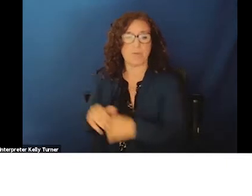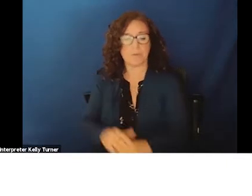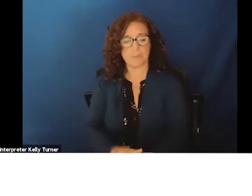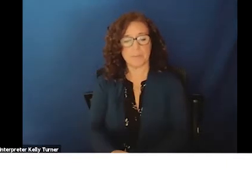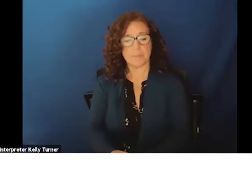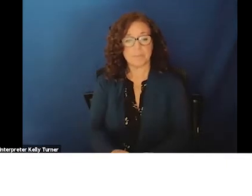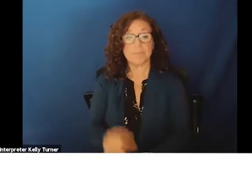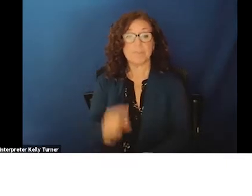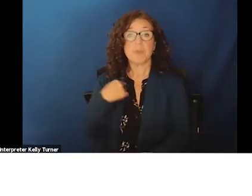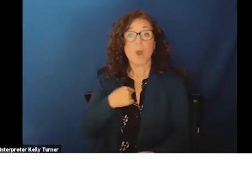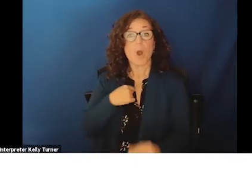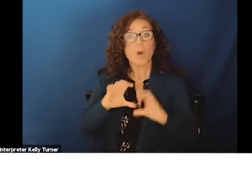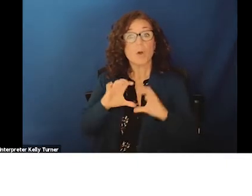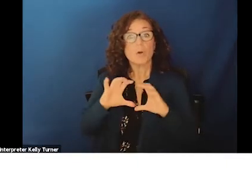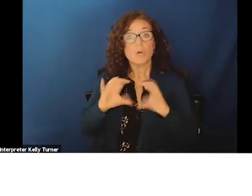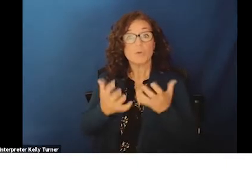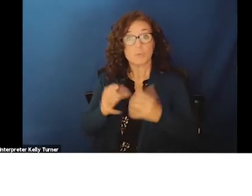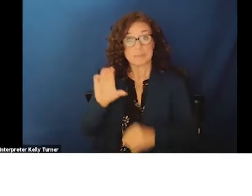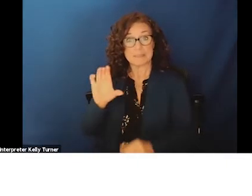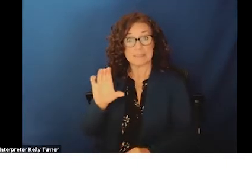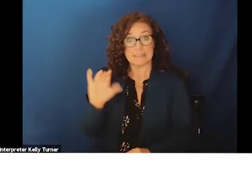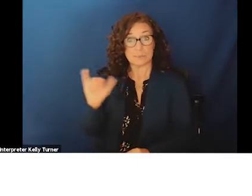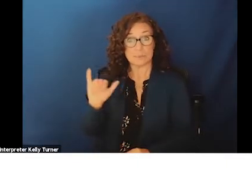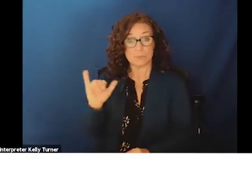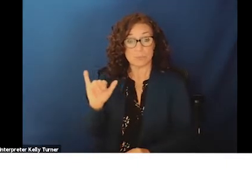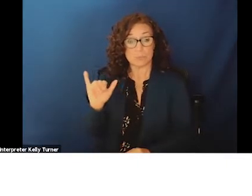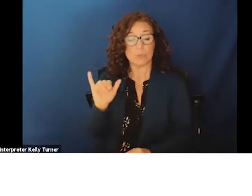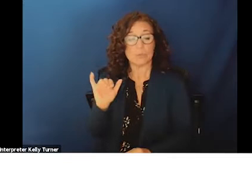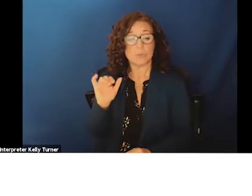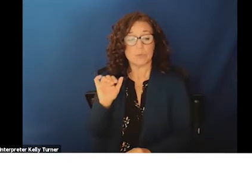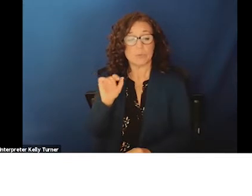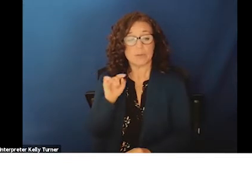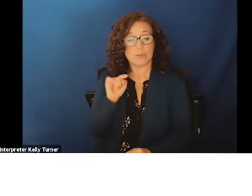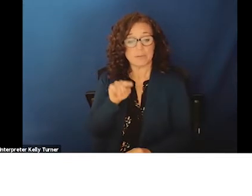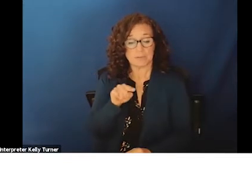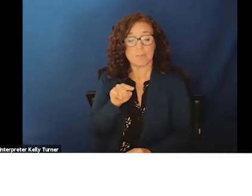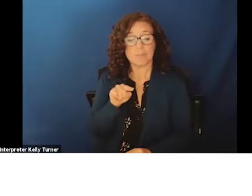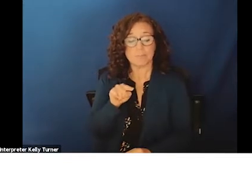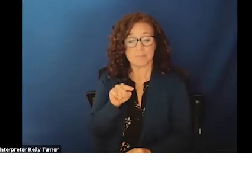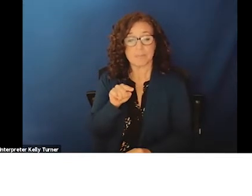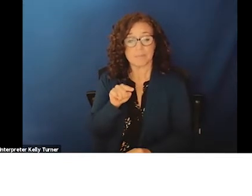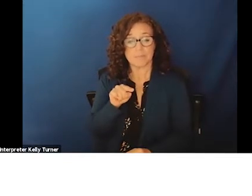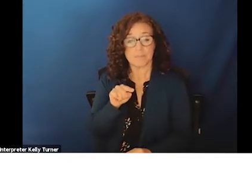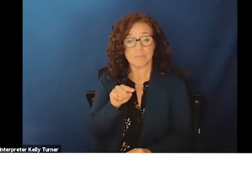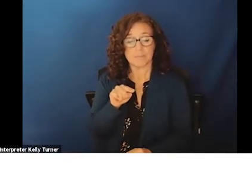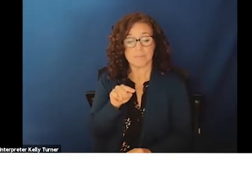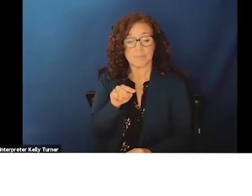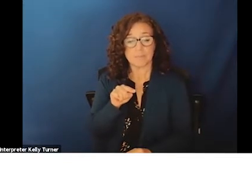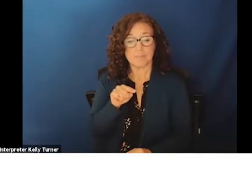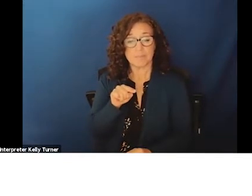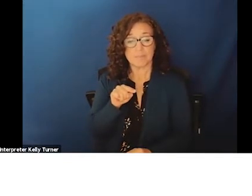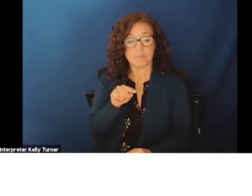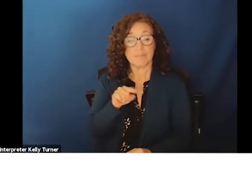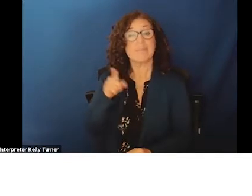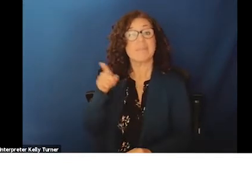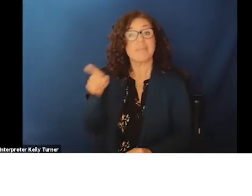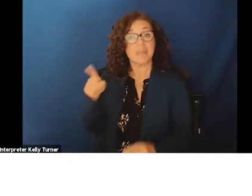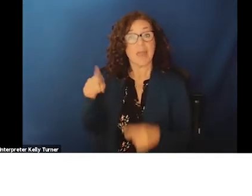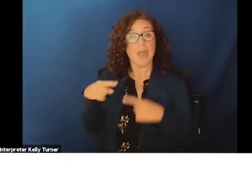about this report. They have been able to resume their learning with our specialist